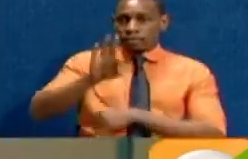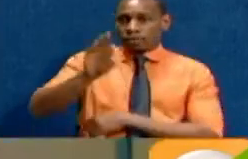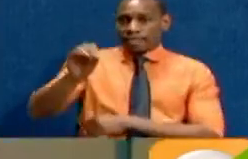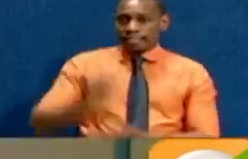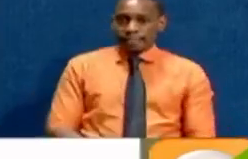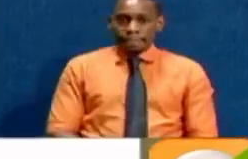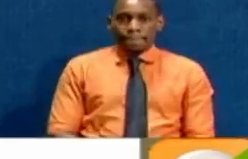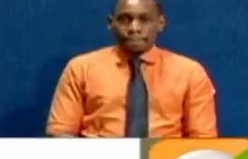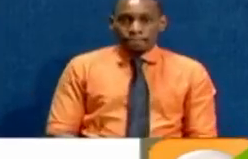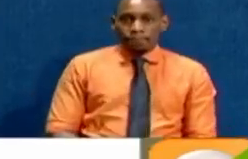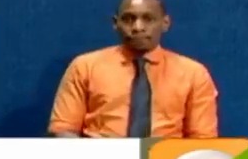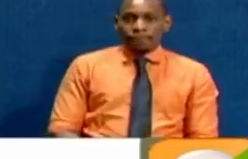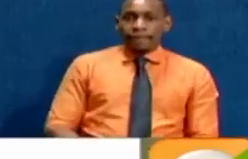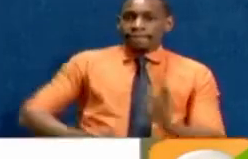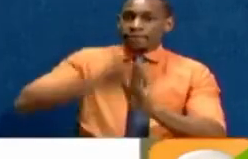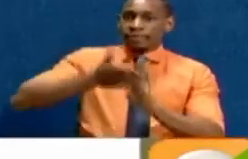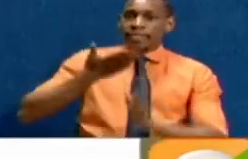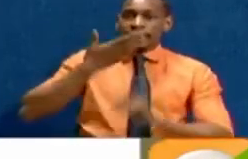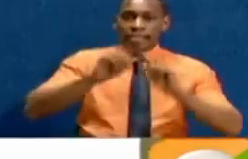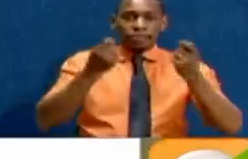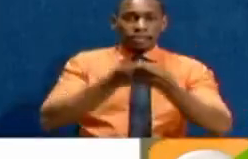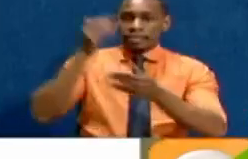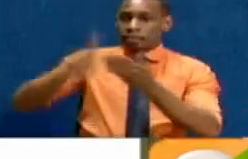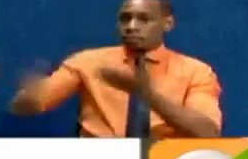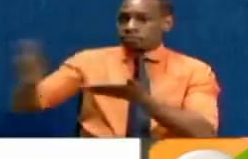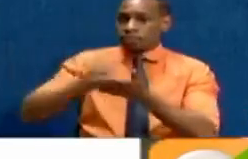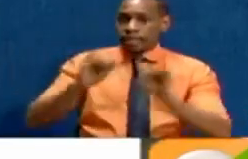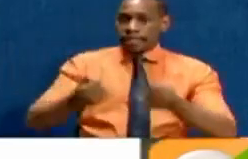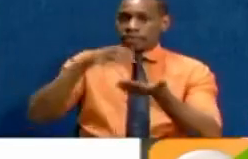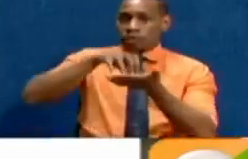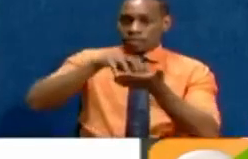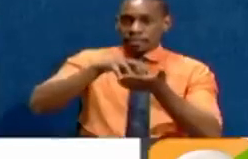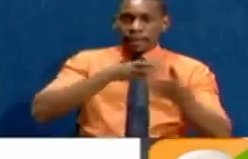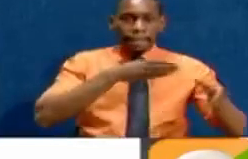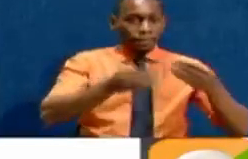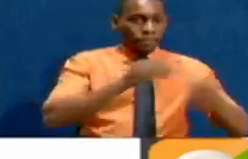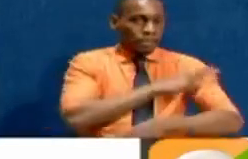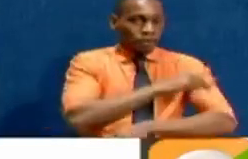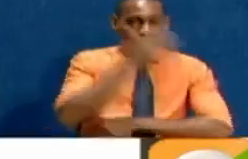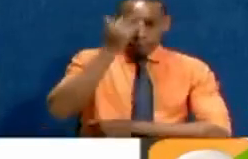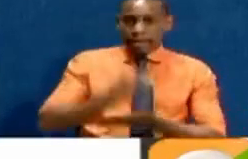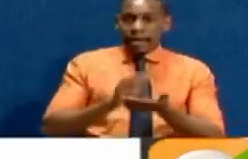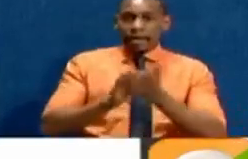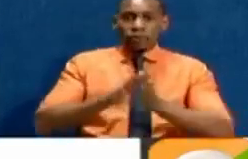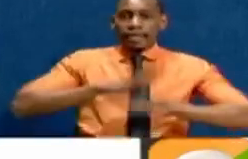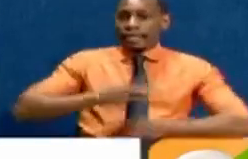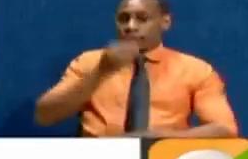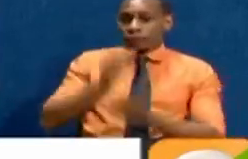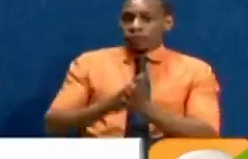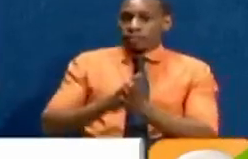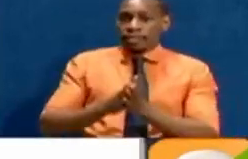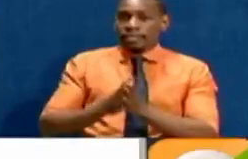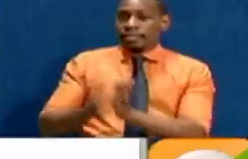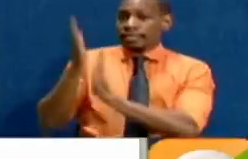30. Rapid response teams have stopped admitting new cases to Alupe Busia due to shortage of food and insecurity